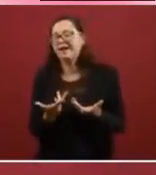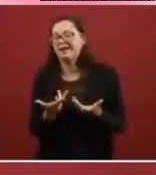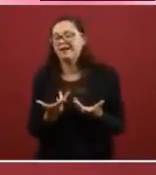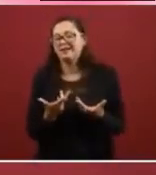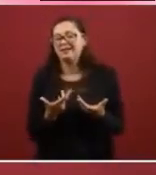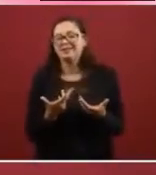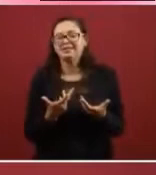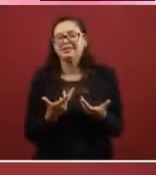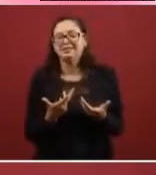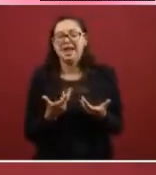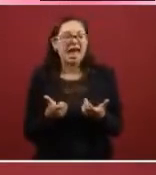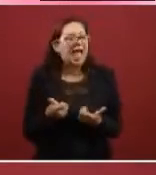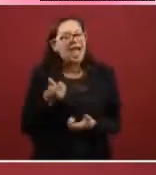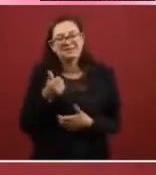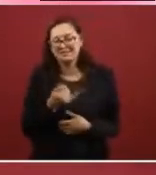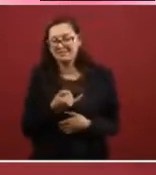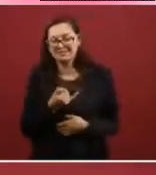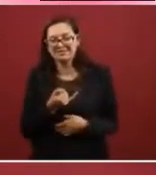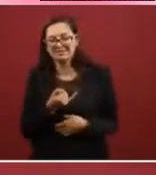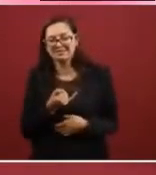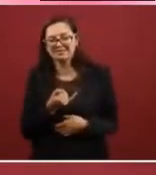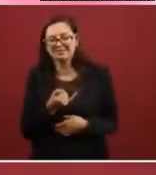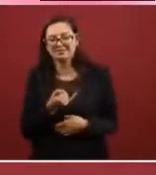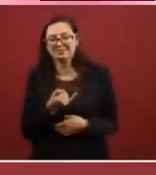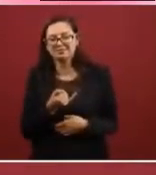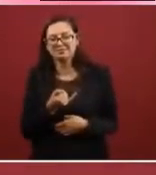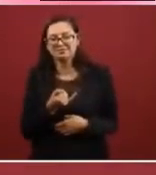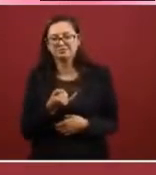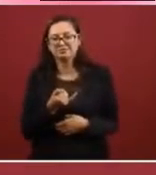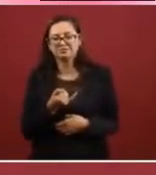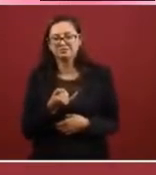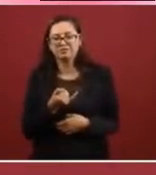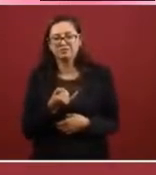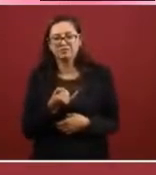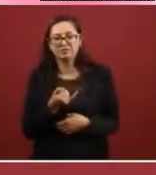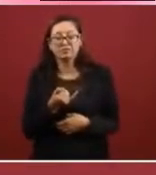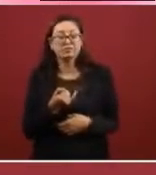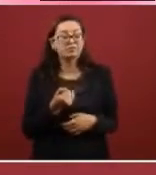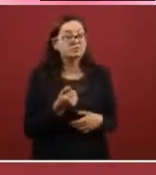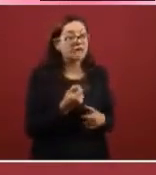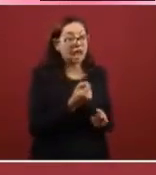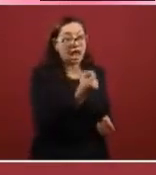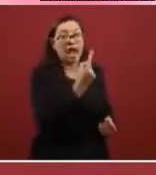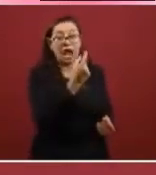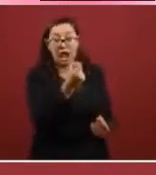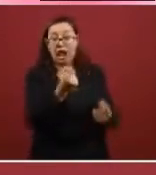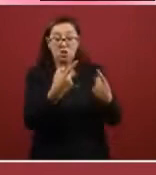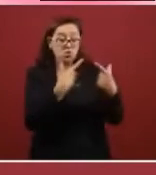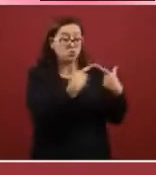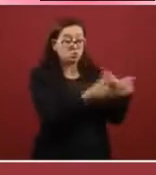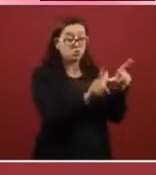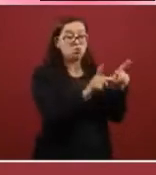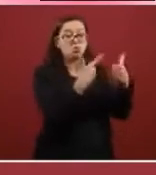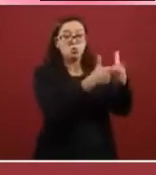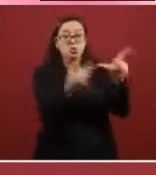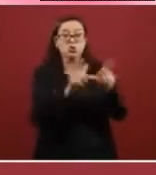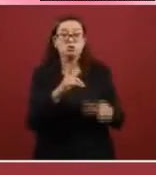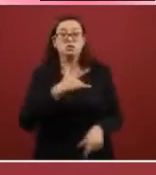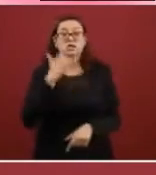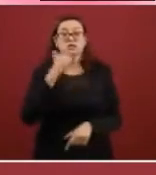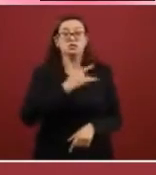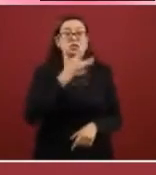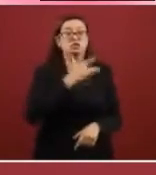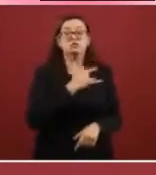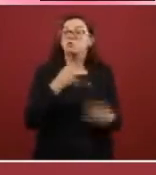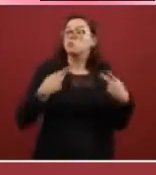hay grupos, so therefore, since there's groups, que se siente representar. That they feel like they represent everyone. A